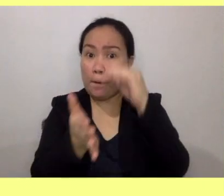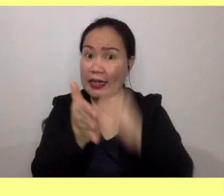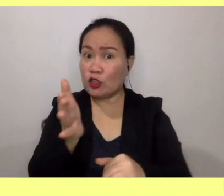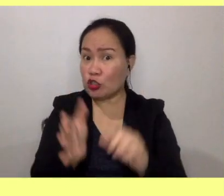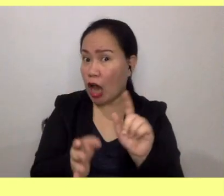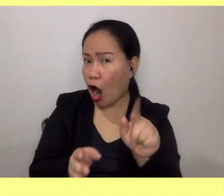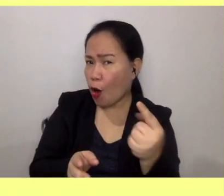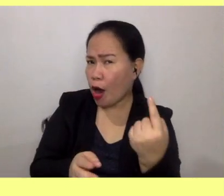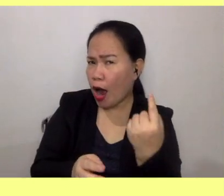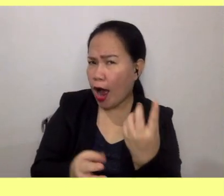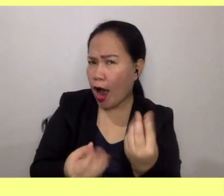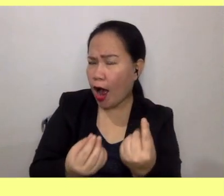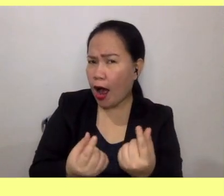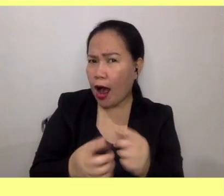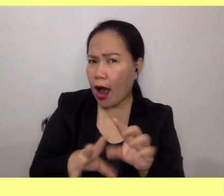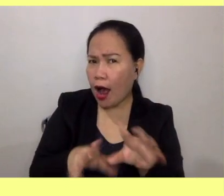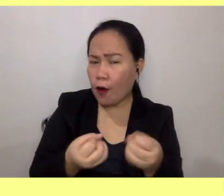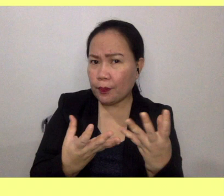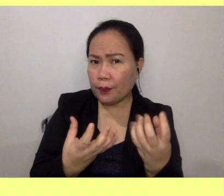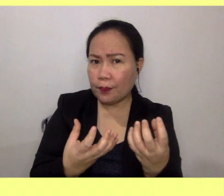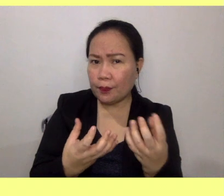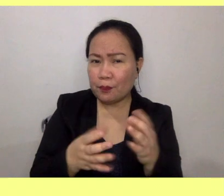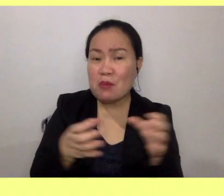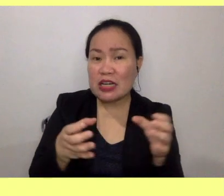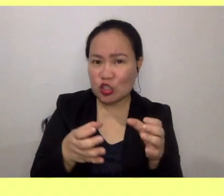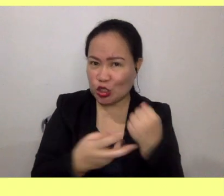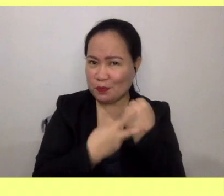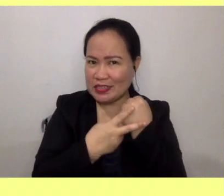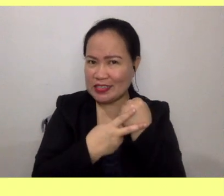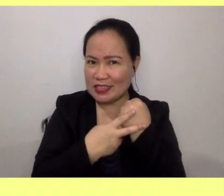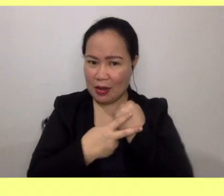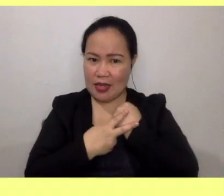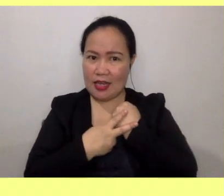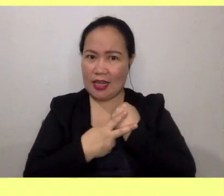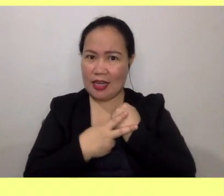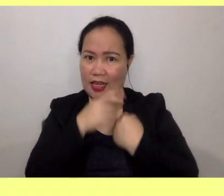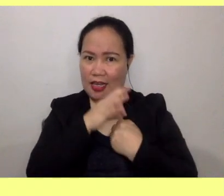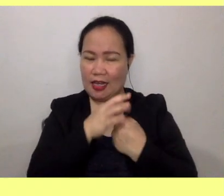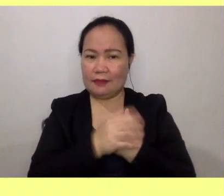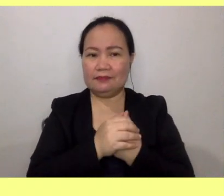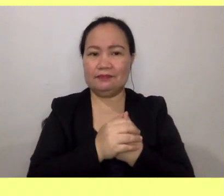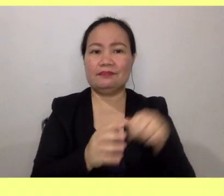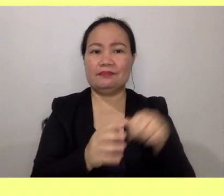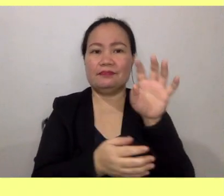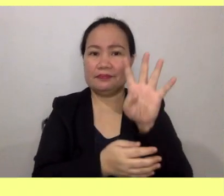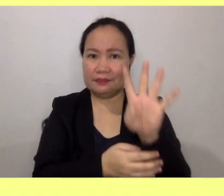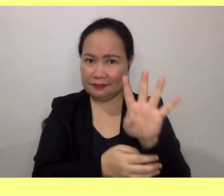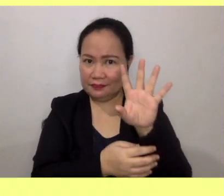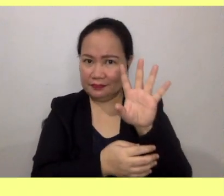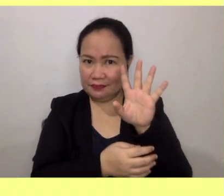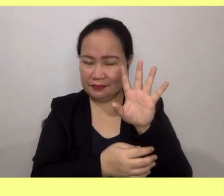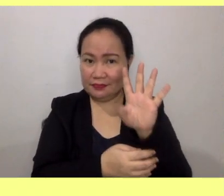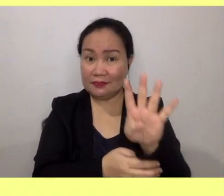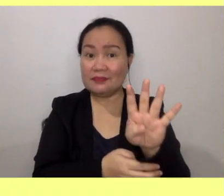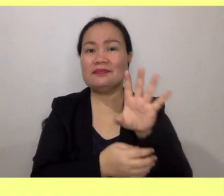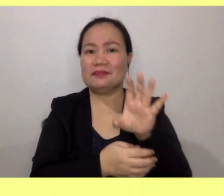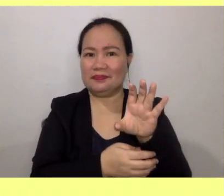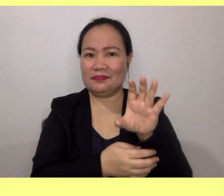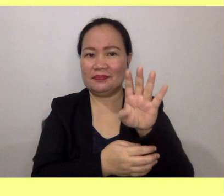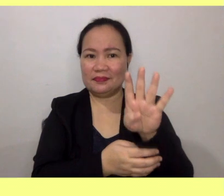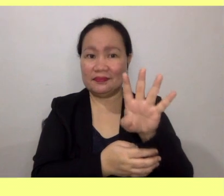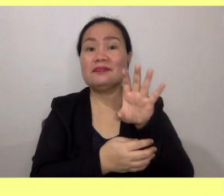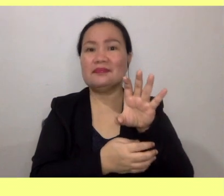Okay? Now, so 2,400 pesos minus 2,000 pesos, yung kanilang expenses. Ito